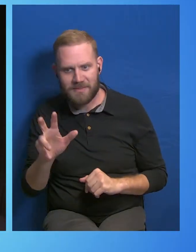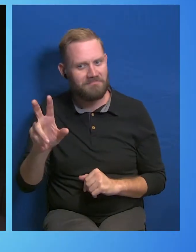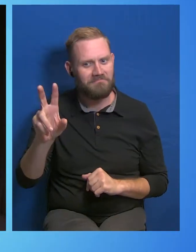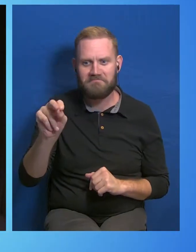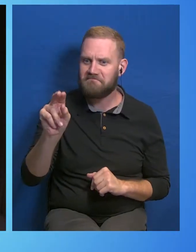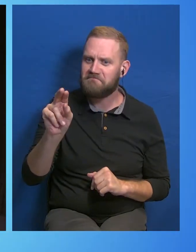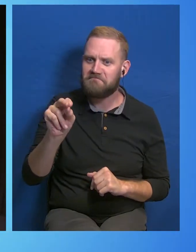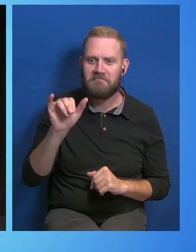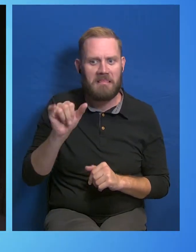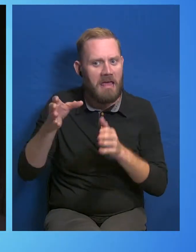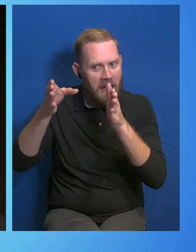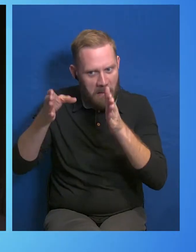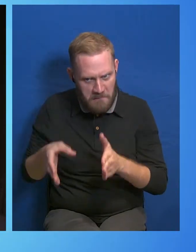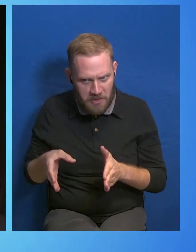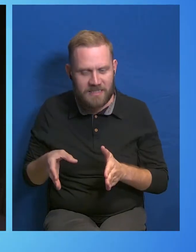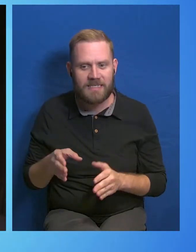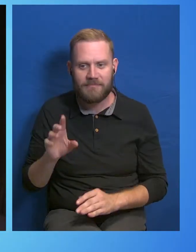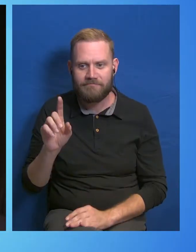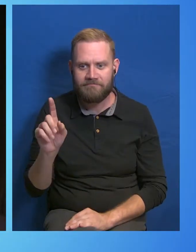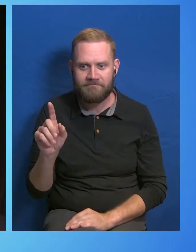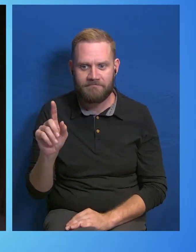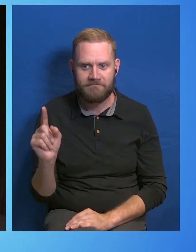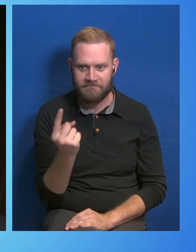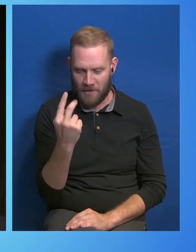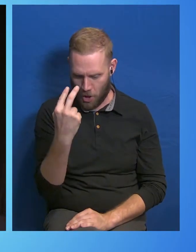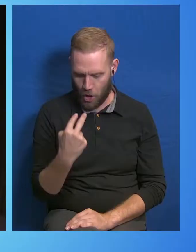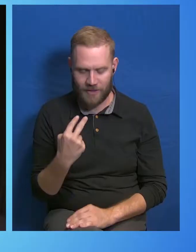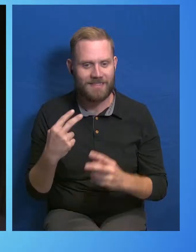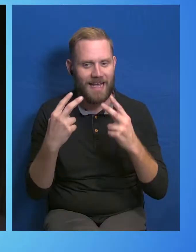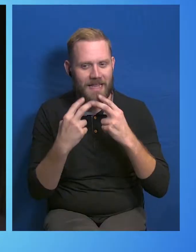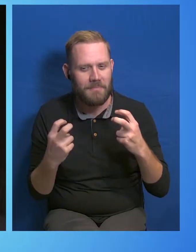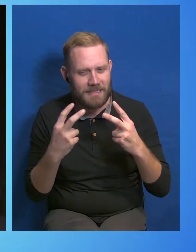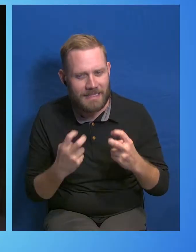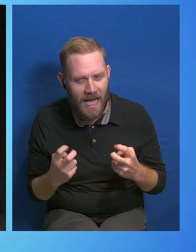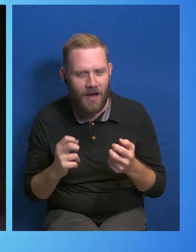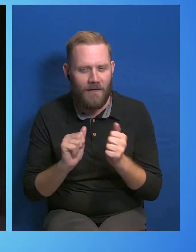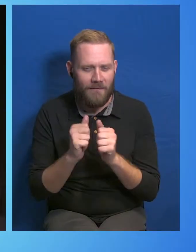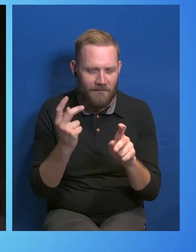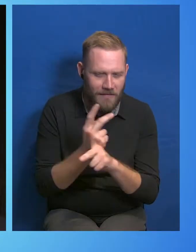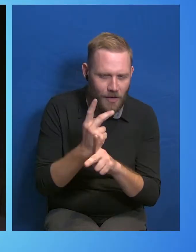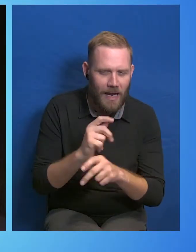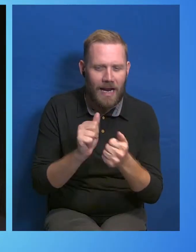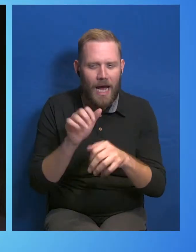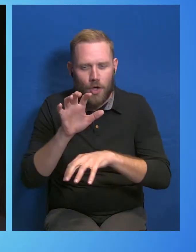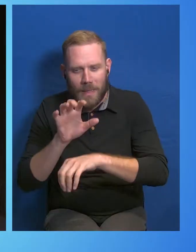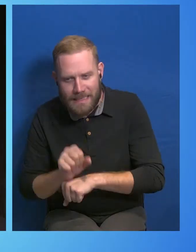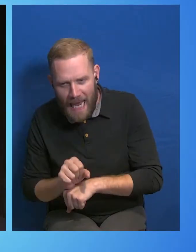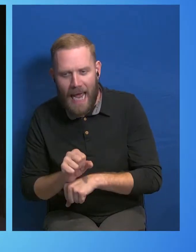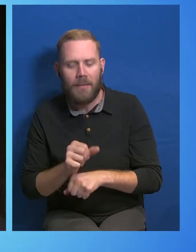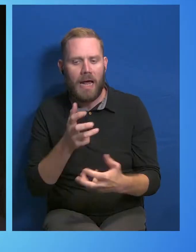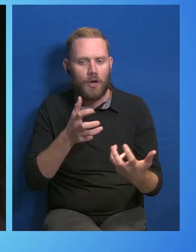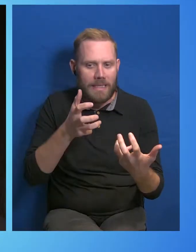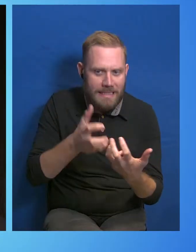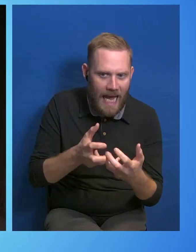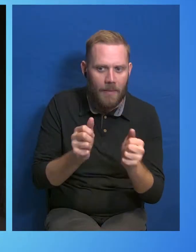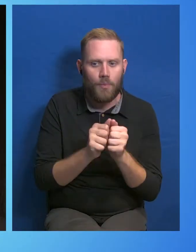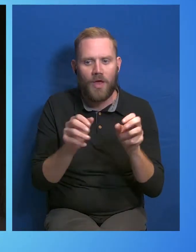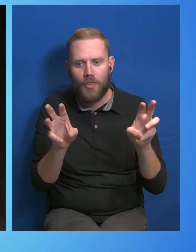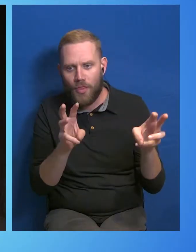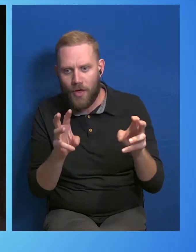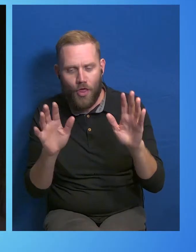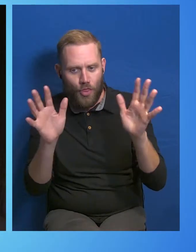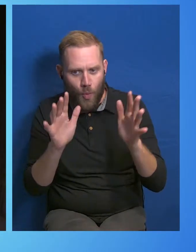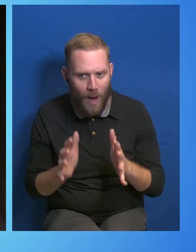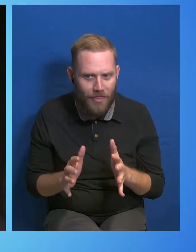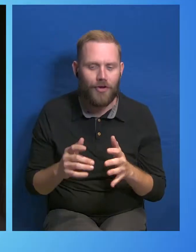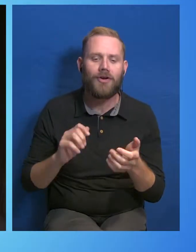That person looks to themselves to figure out how to adapt to the weather, how to adapt to the influence of others,